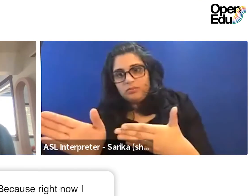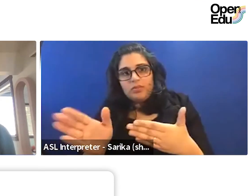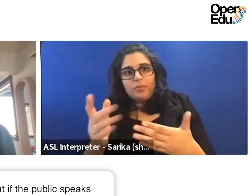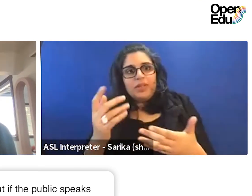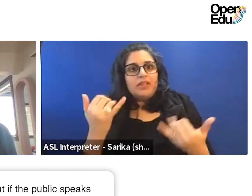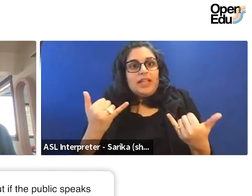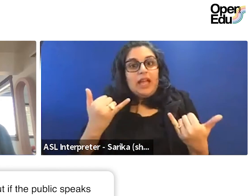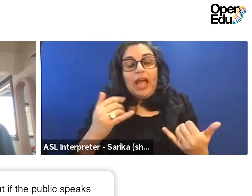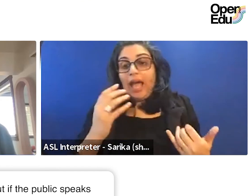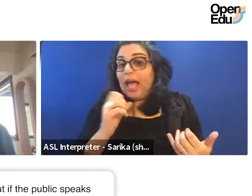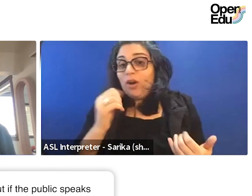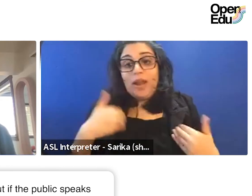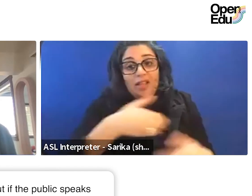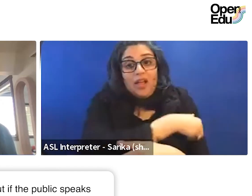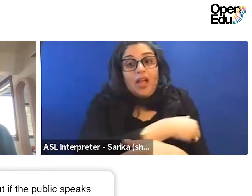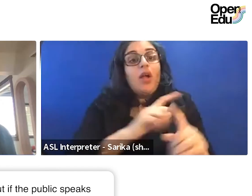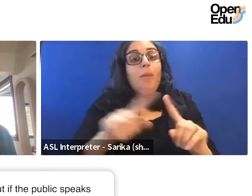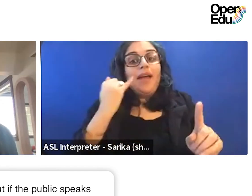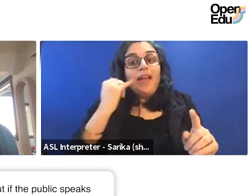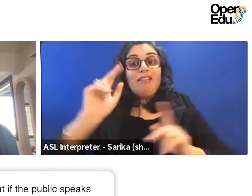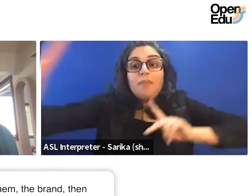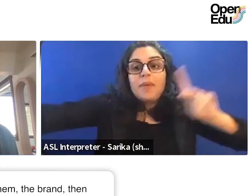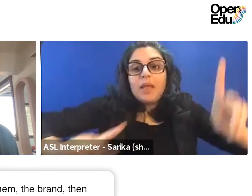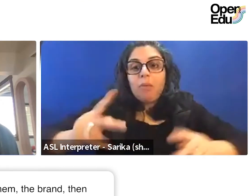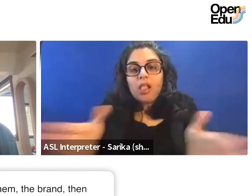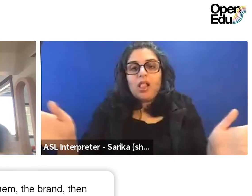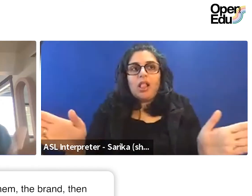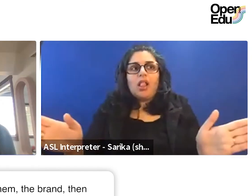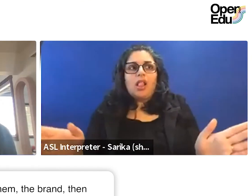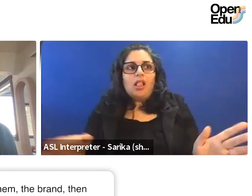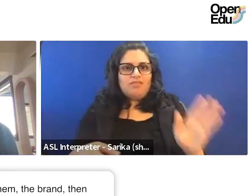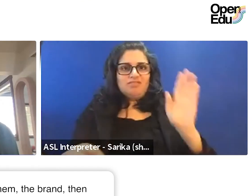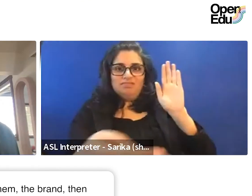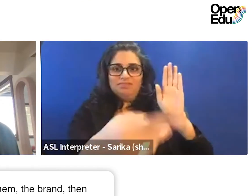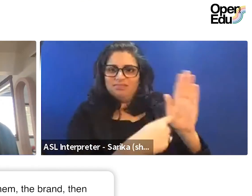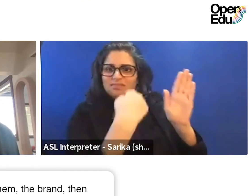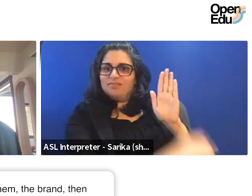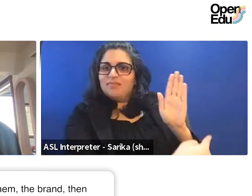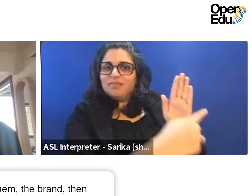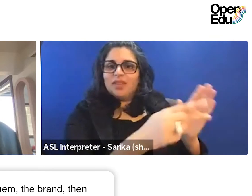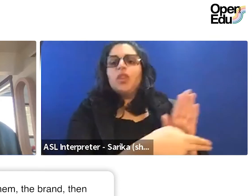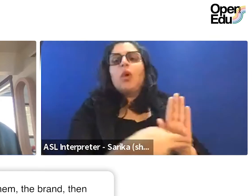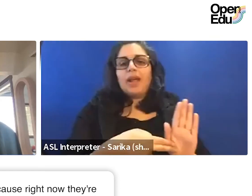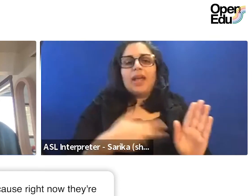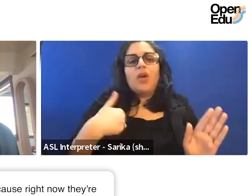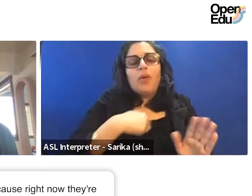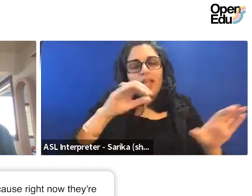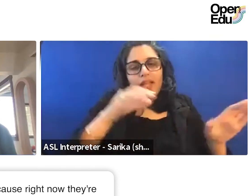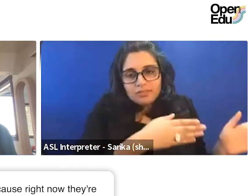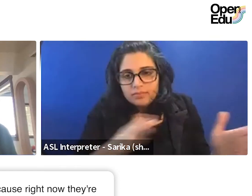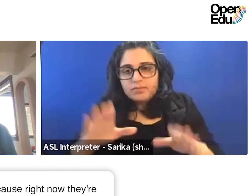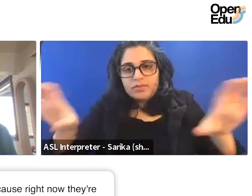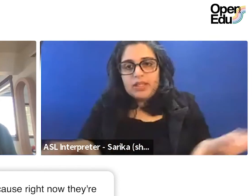power. But if the public speaks out and the public shames them, the brand, then we can move into action, because right